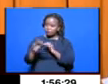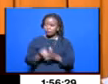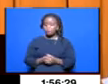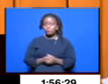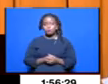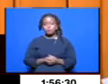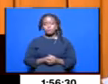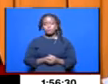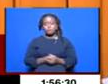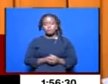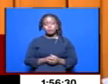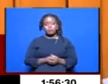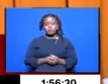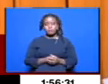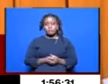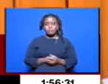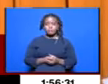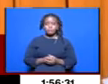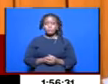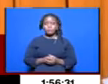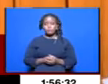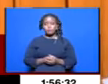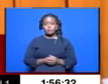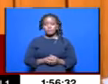that, what they said.